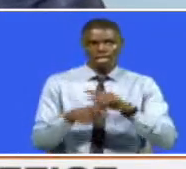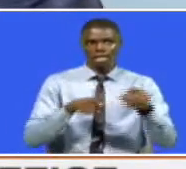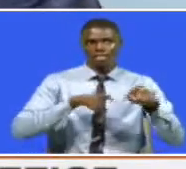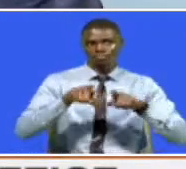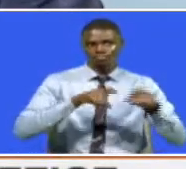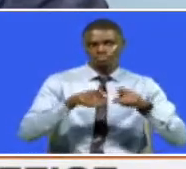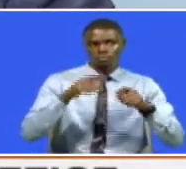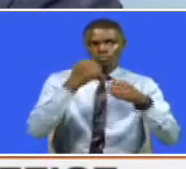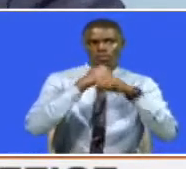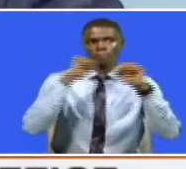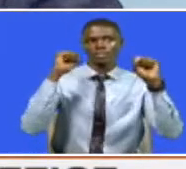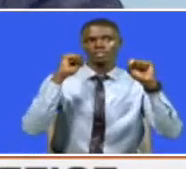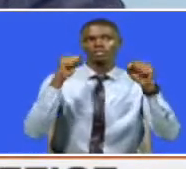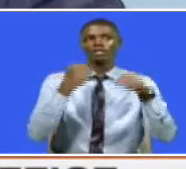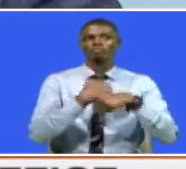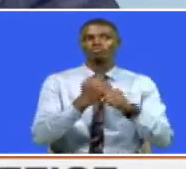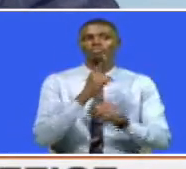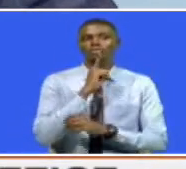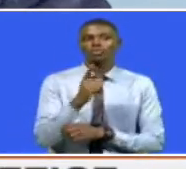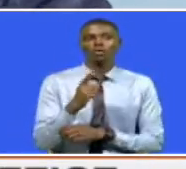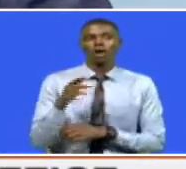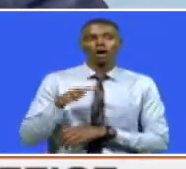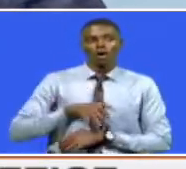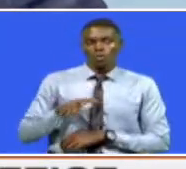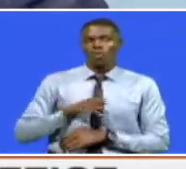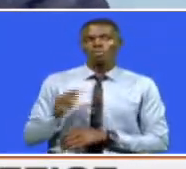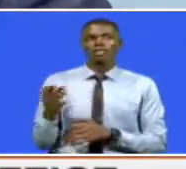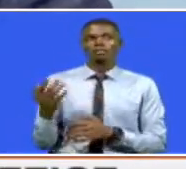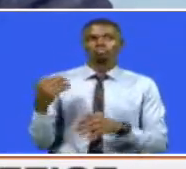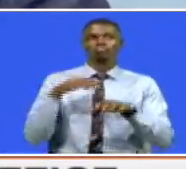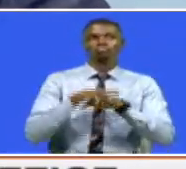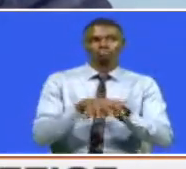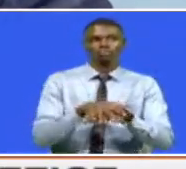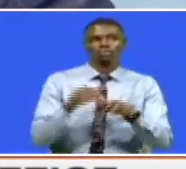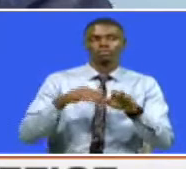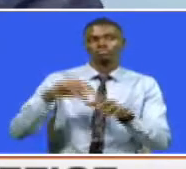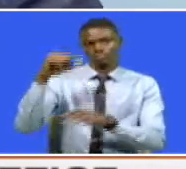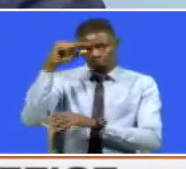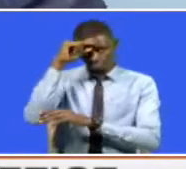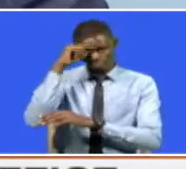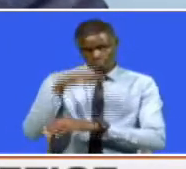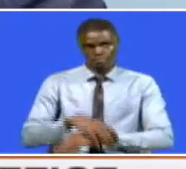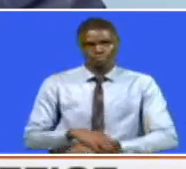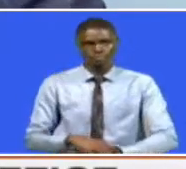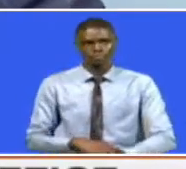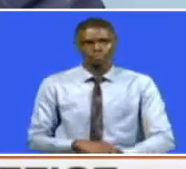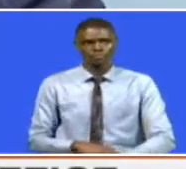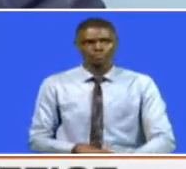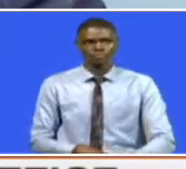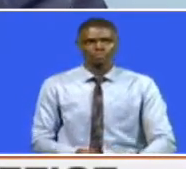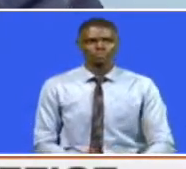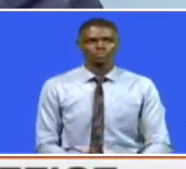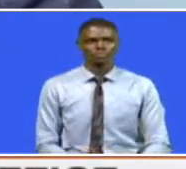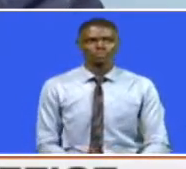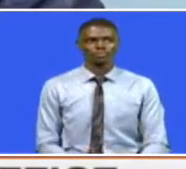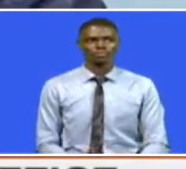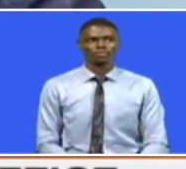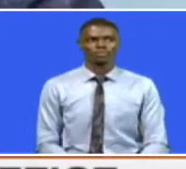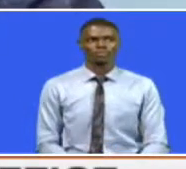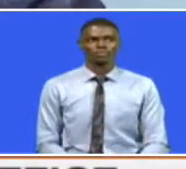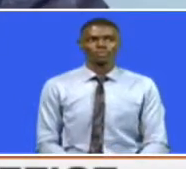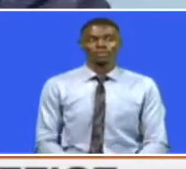Excellency the President, to ensure that we mainstream gender. Largely within the ambit of government, we are doing at worst